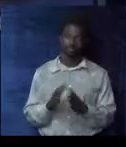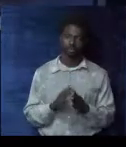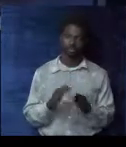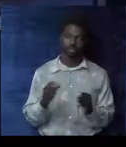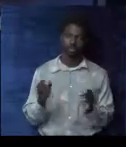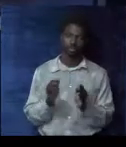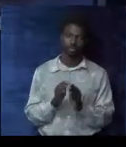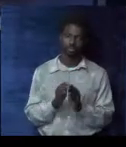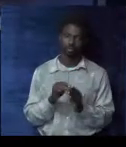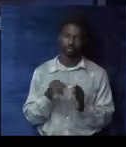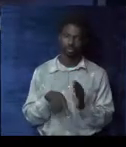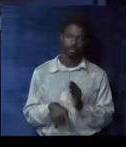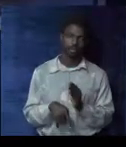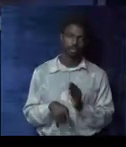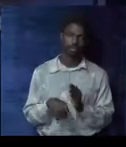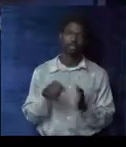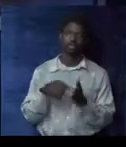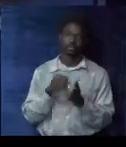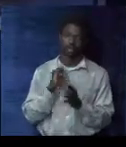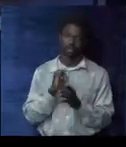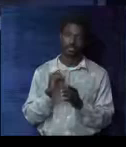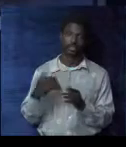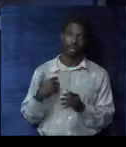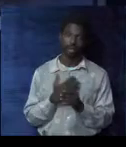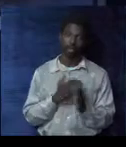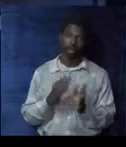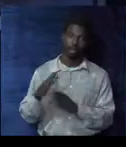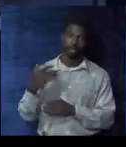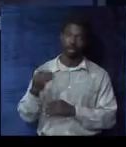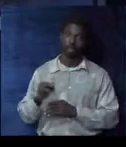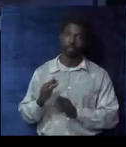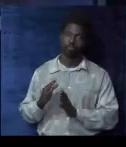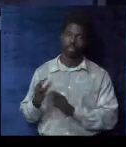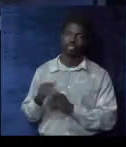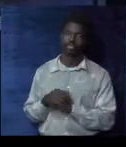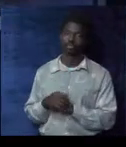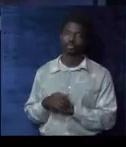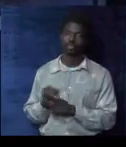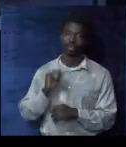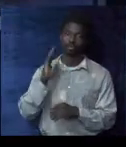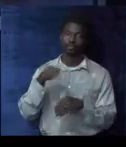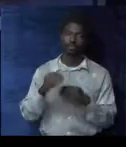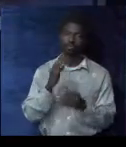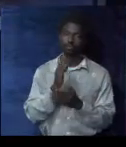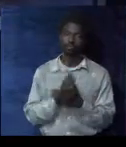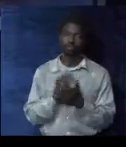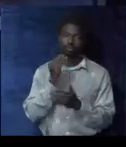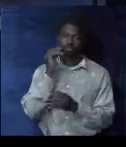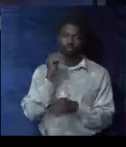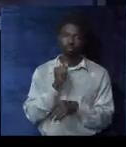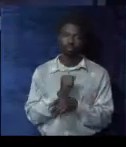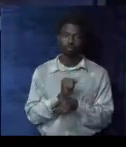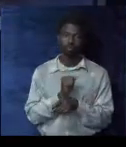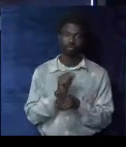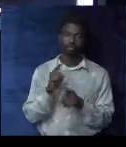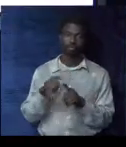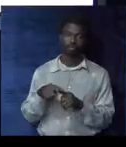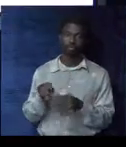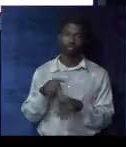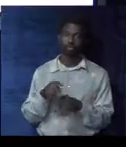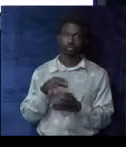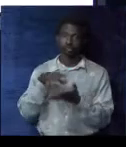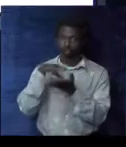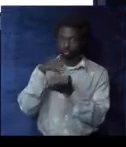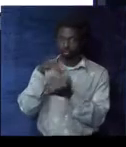and bring the smallest one downwards. So this is our order of arrangement. So now I'm going to give you some assignments, something to practice